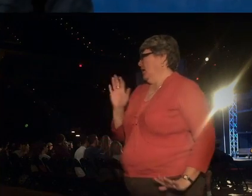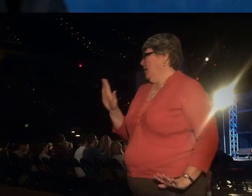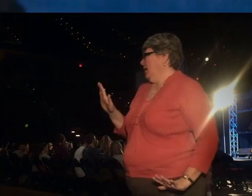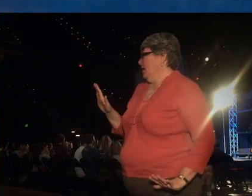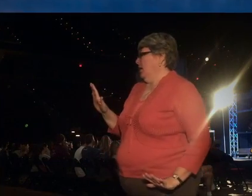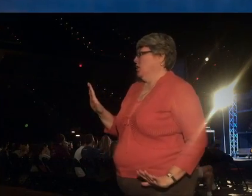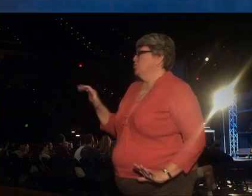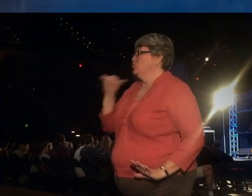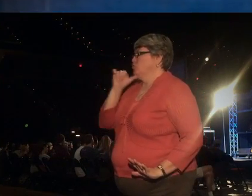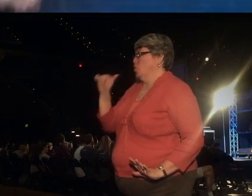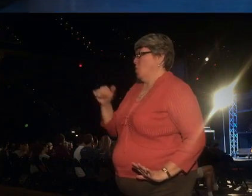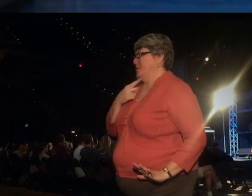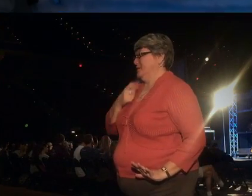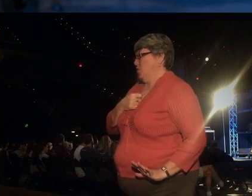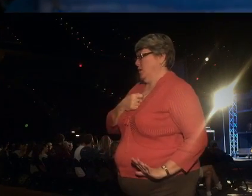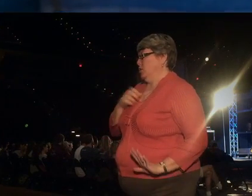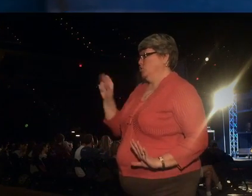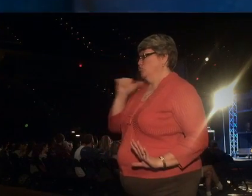don't apologize, right?